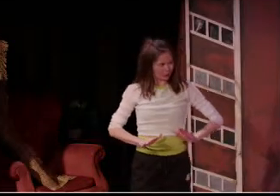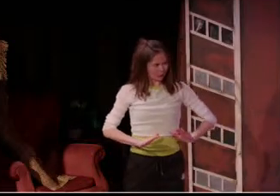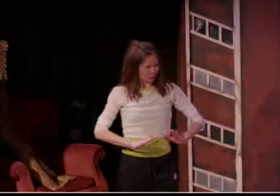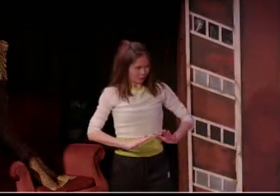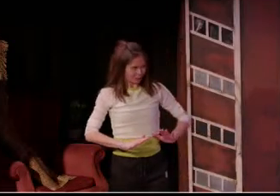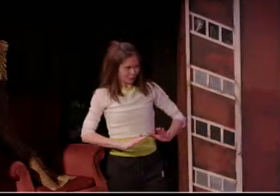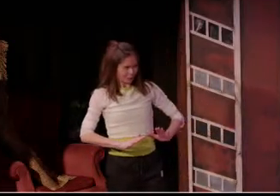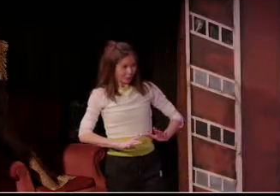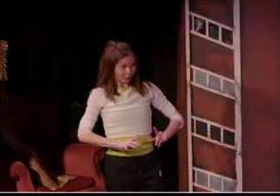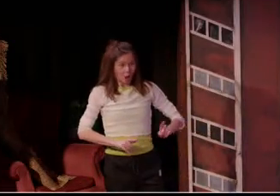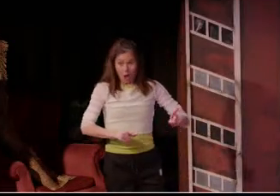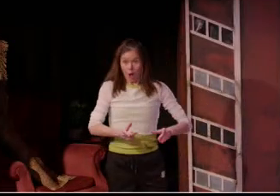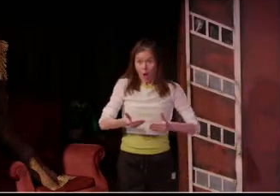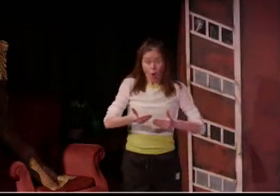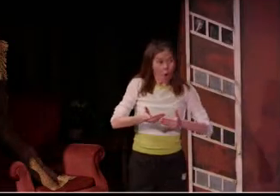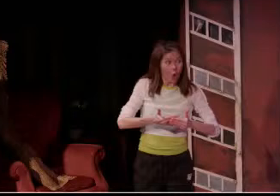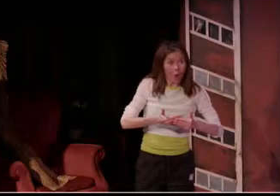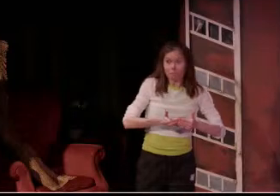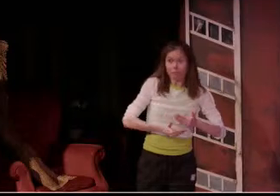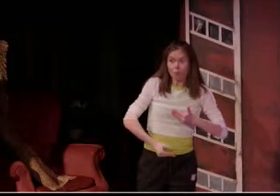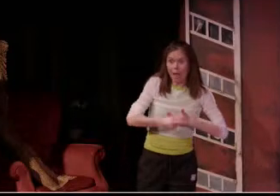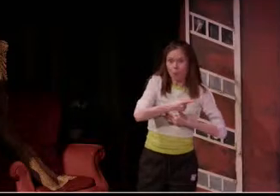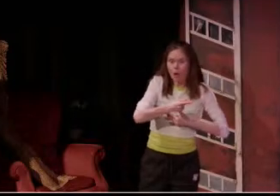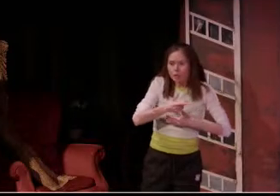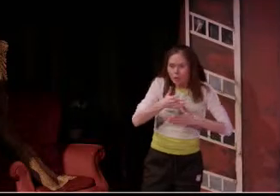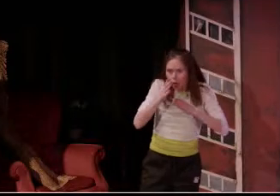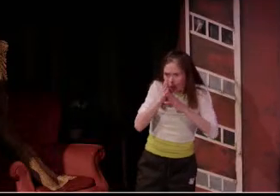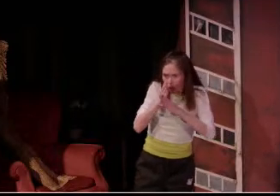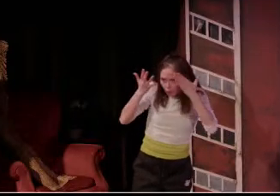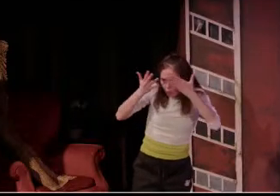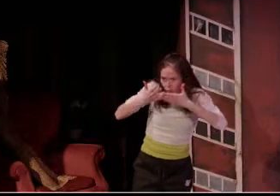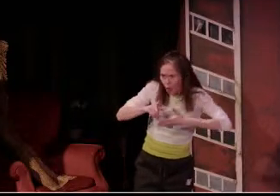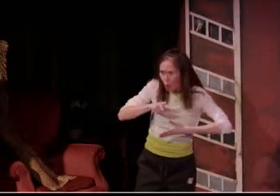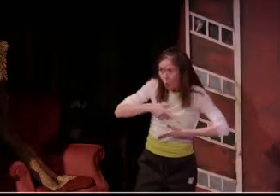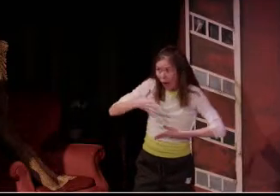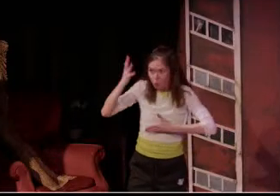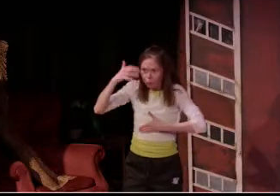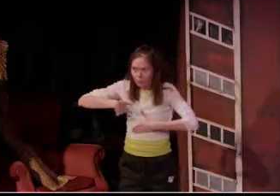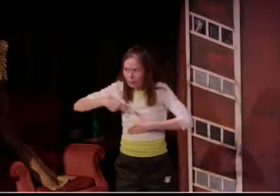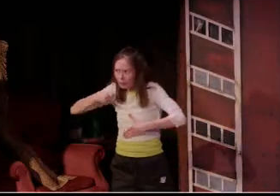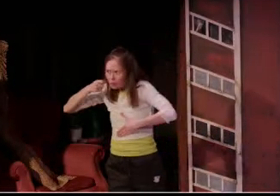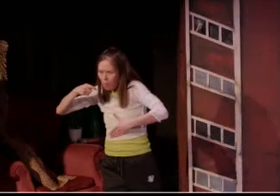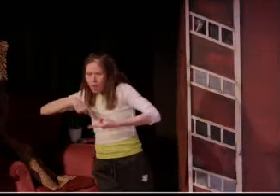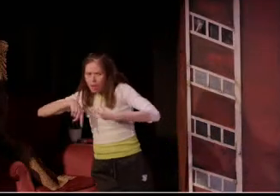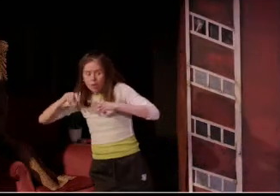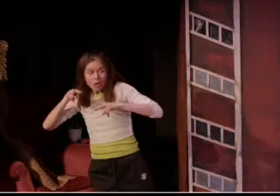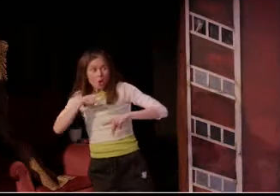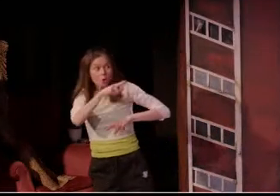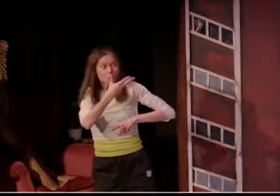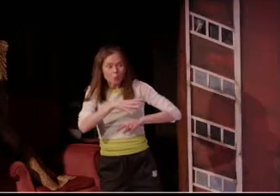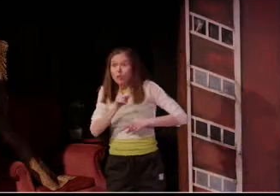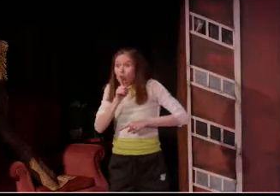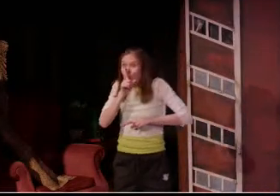You must, for I fear eyes are watching, board the boat